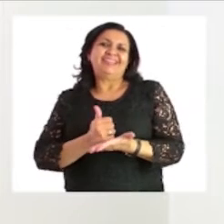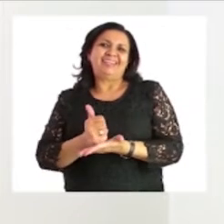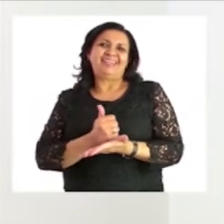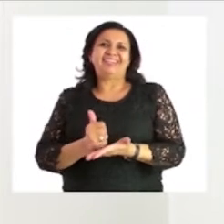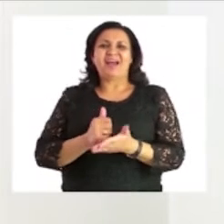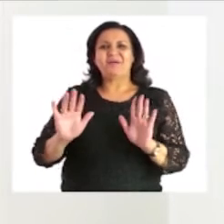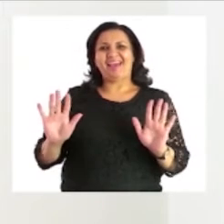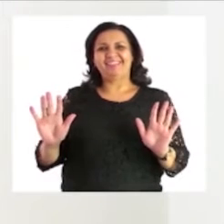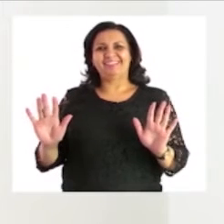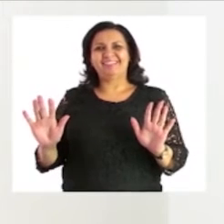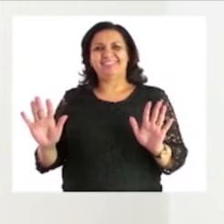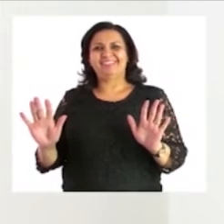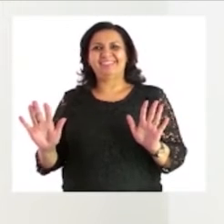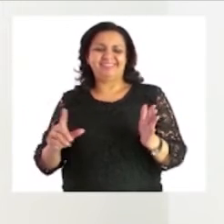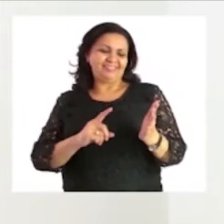hands.